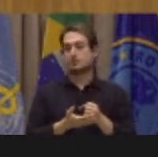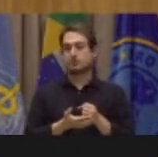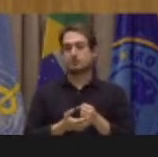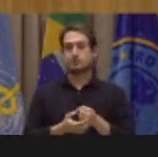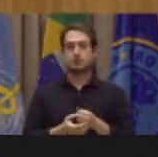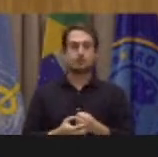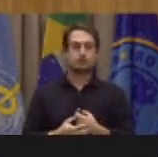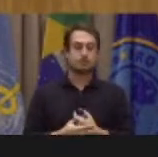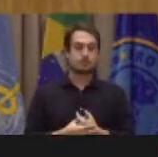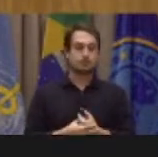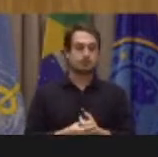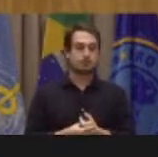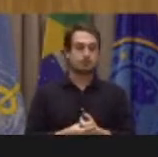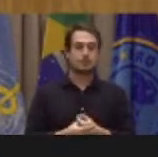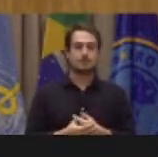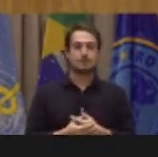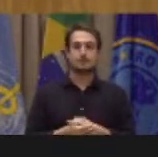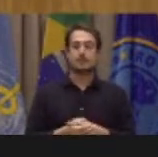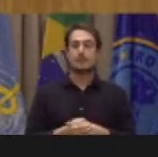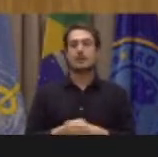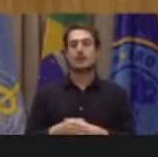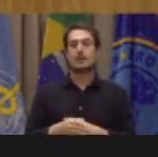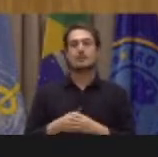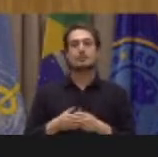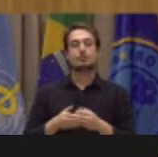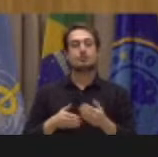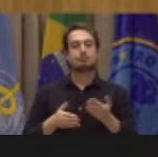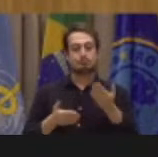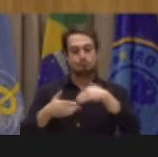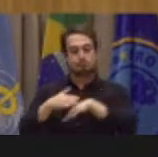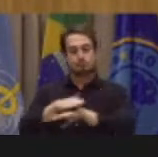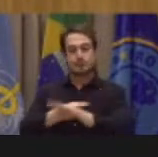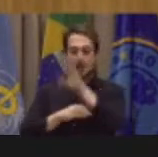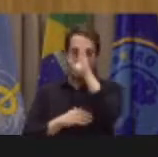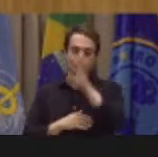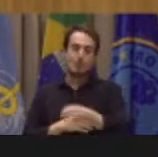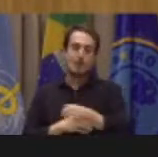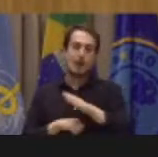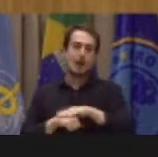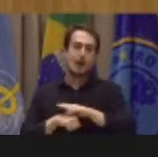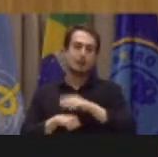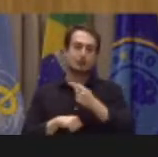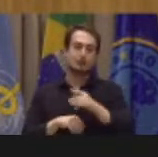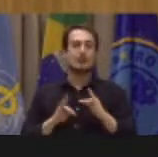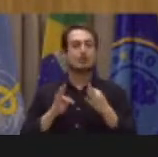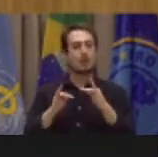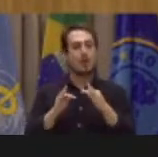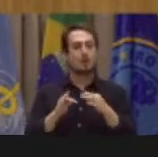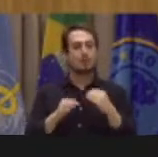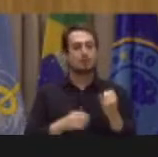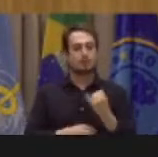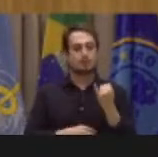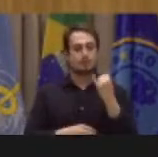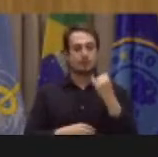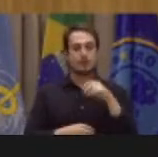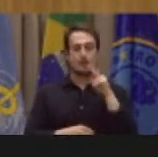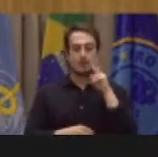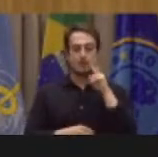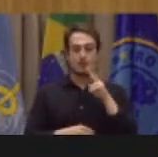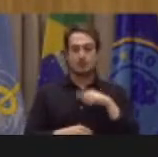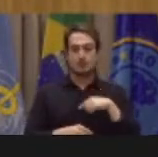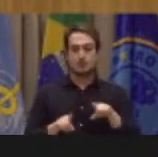brings, what they bring, and to incorporate this information automatically. It's a technological matter over